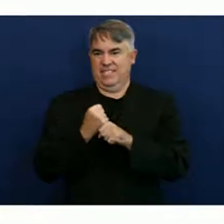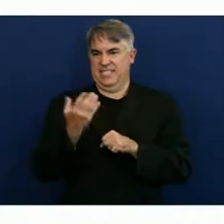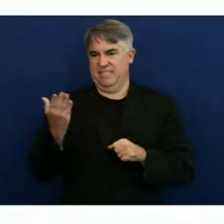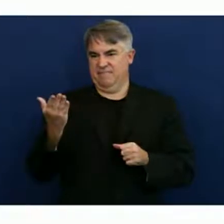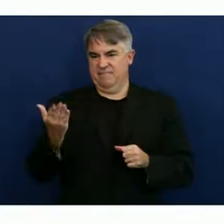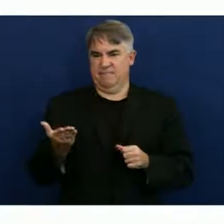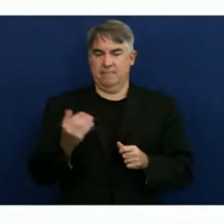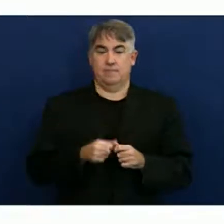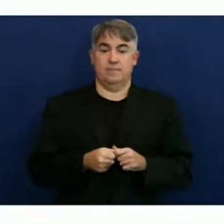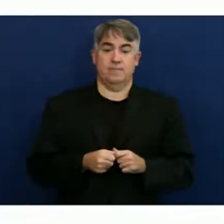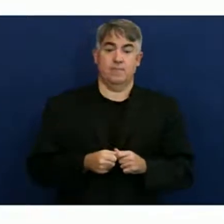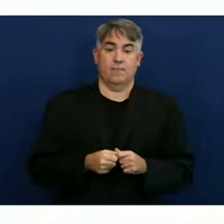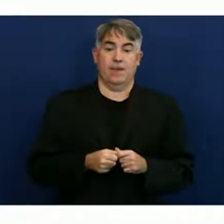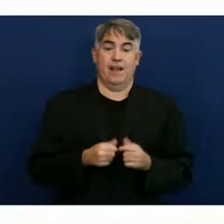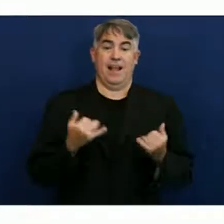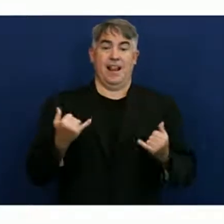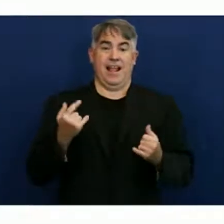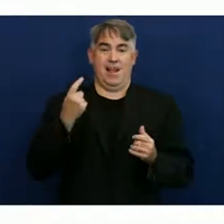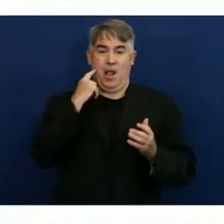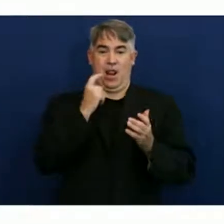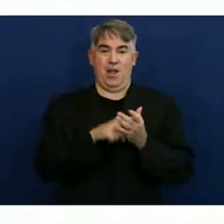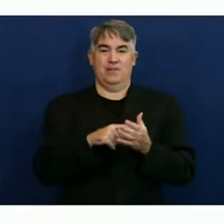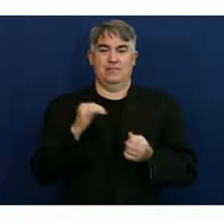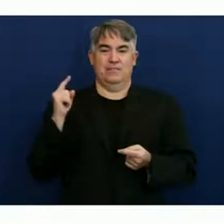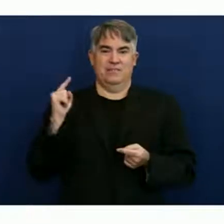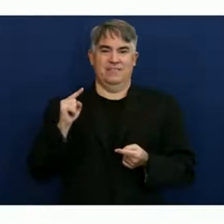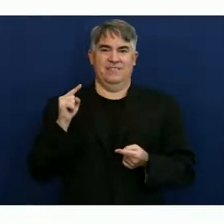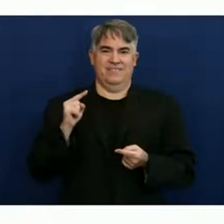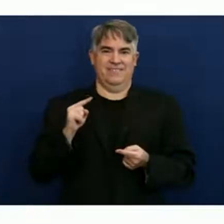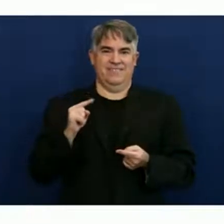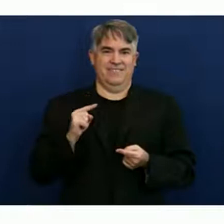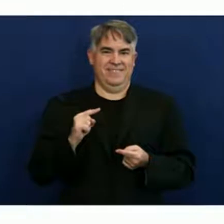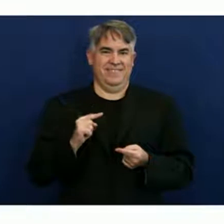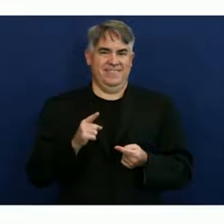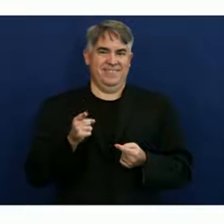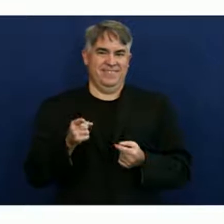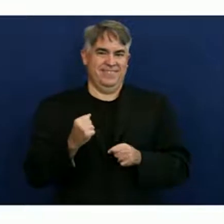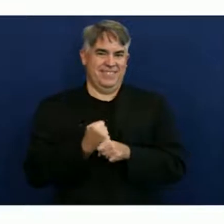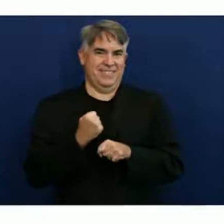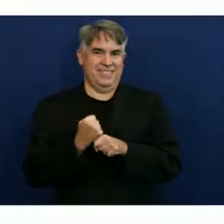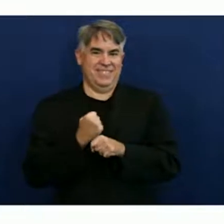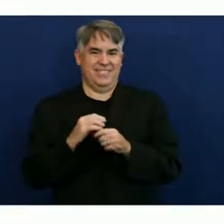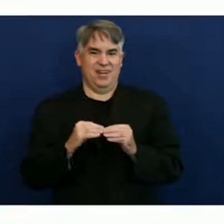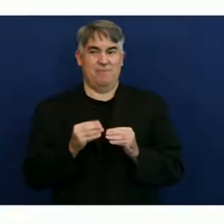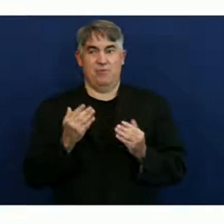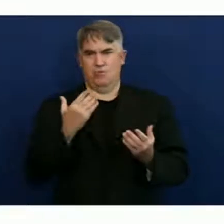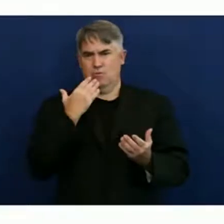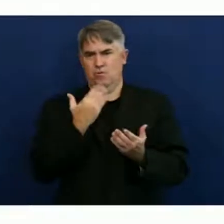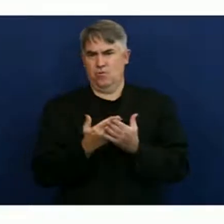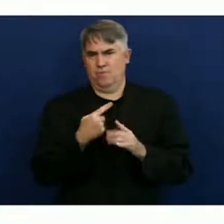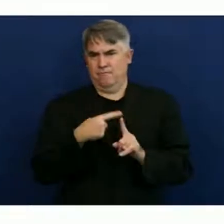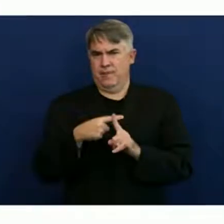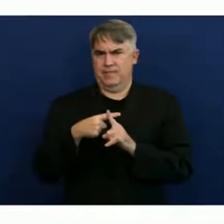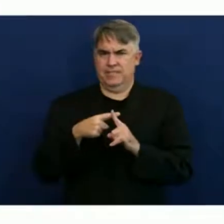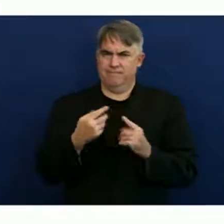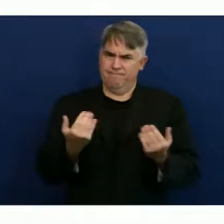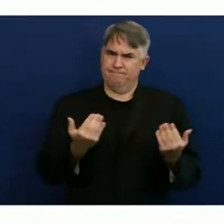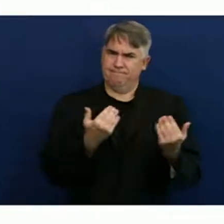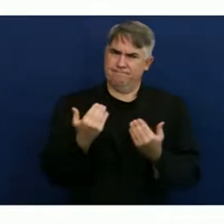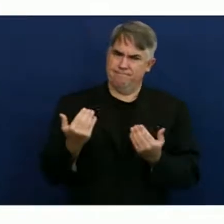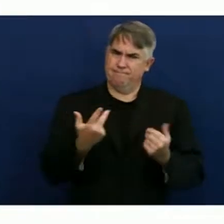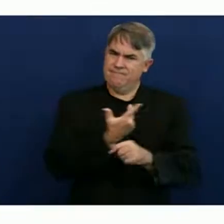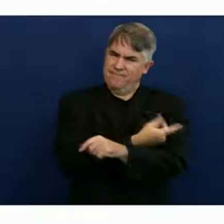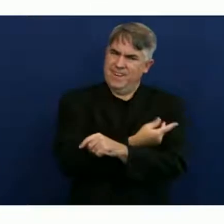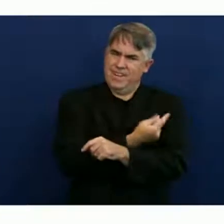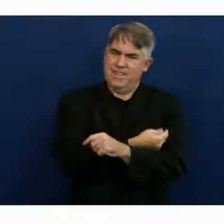you see our case rate descending. We're creeping on down. Numbers are all headed in the right direction. But again, still in